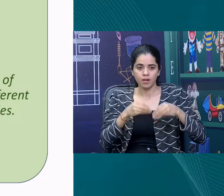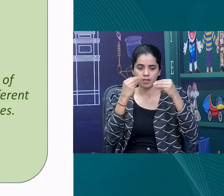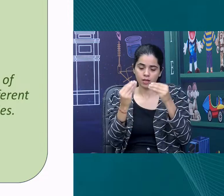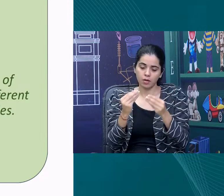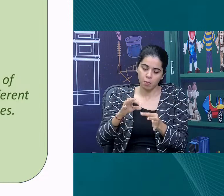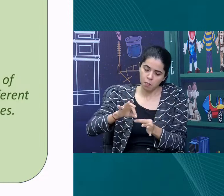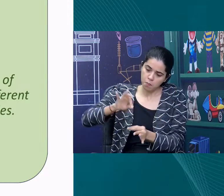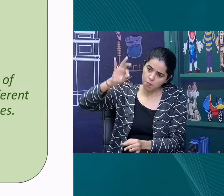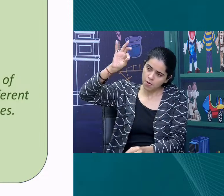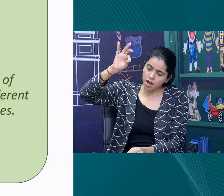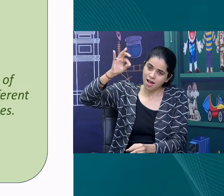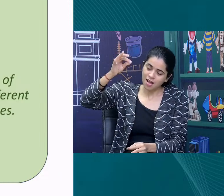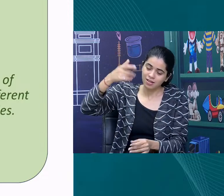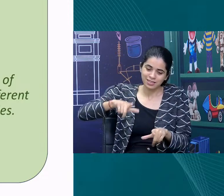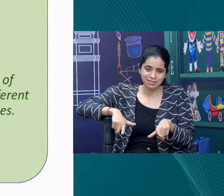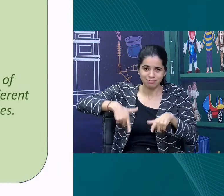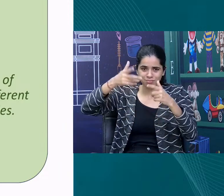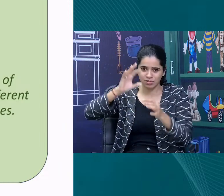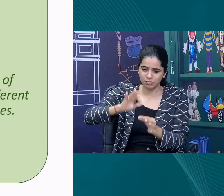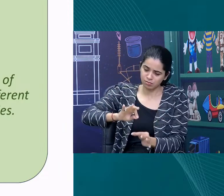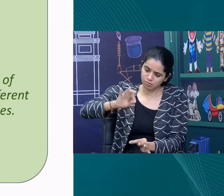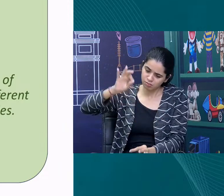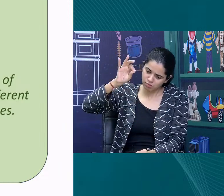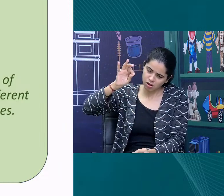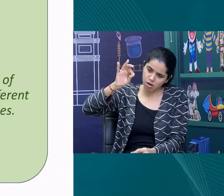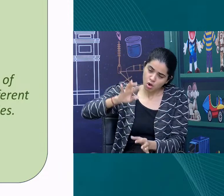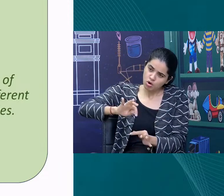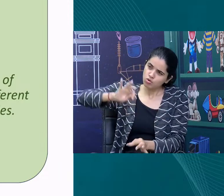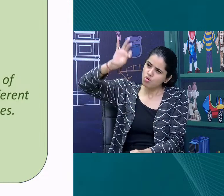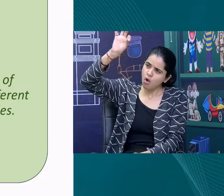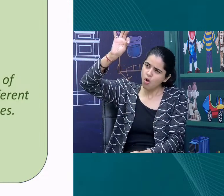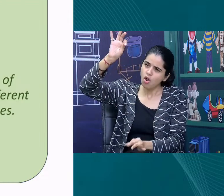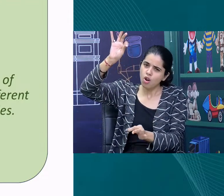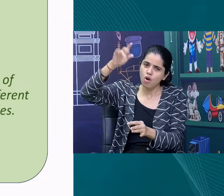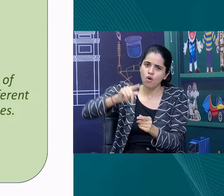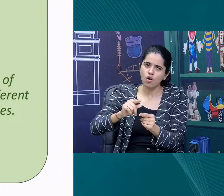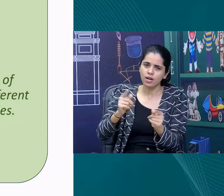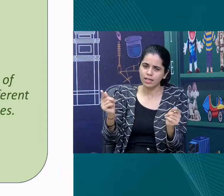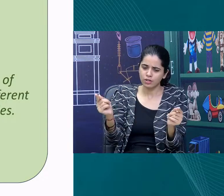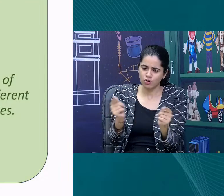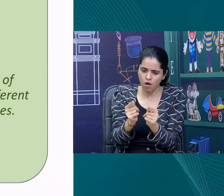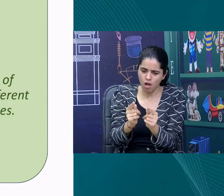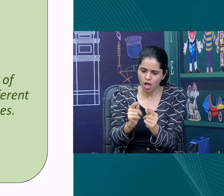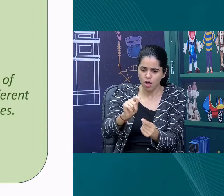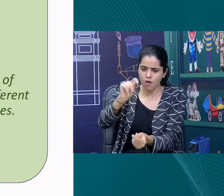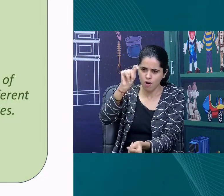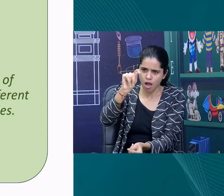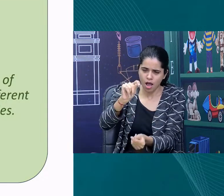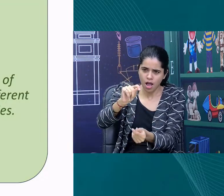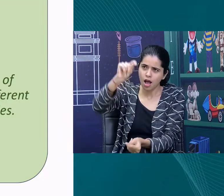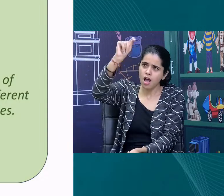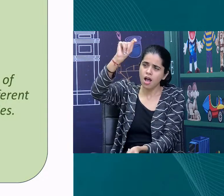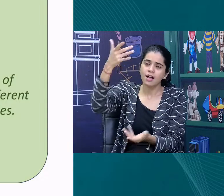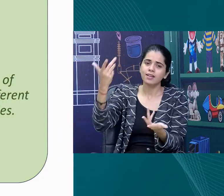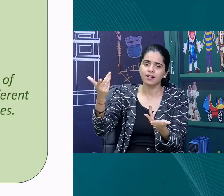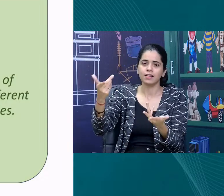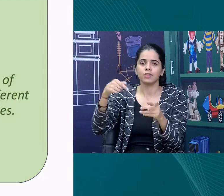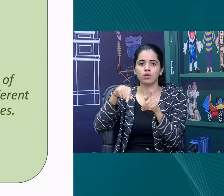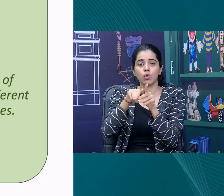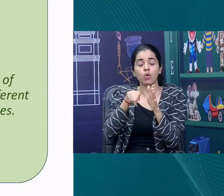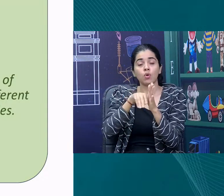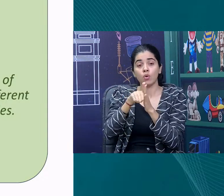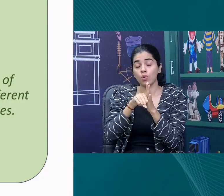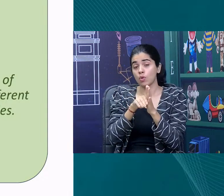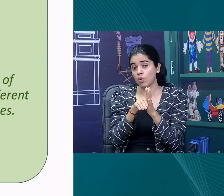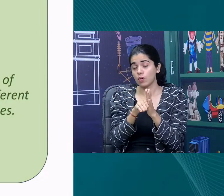the plant, whatever plant you see the height, whether it's tall, it's short, whether it has a thick woody trunk or it has a very gentle trunk,